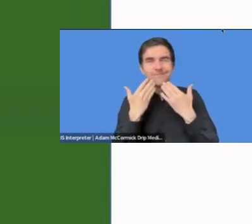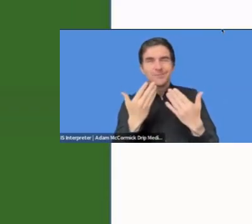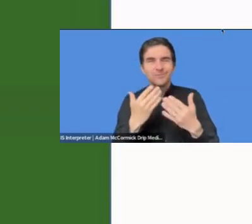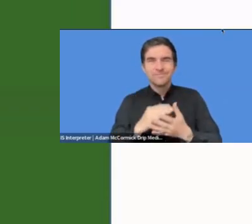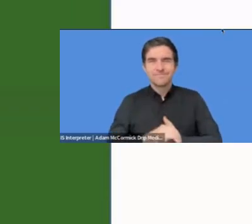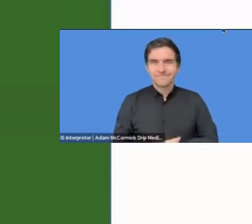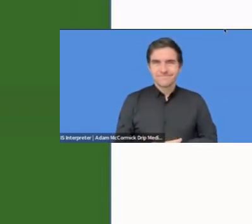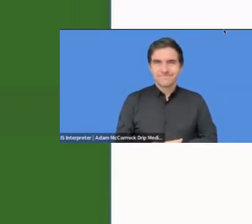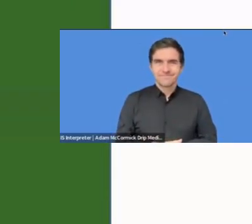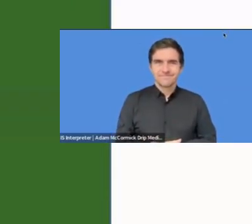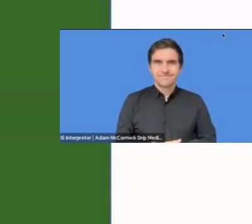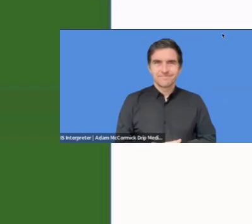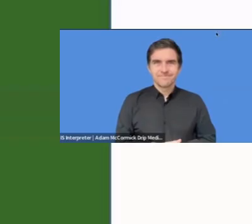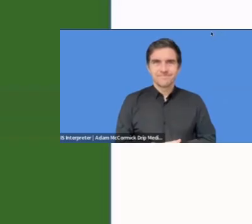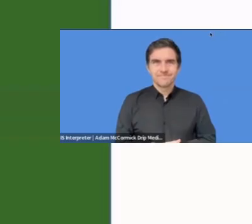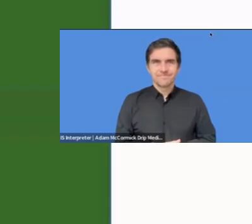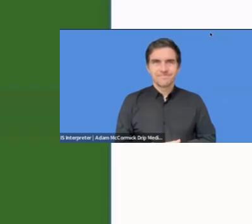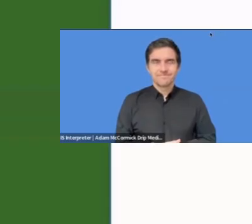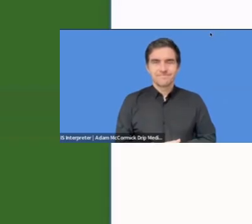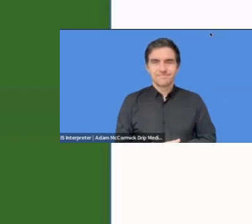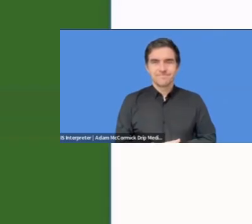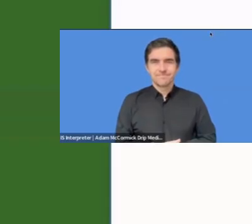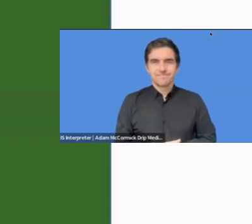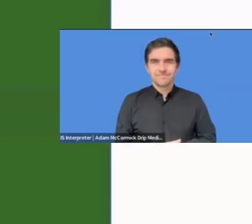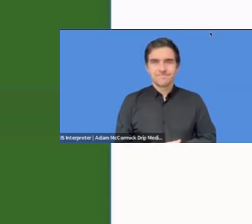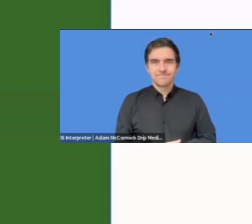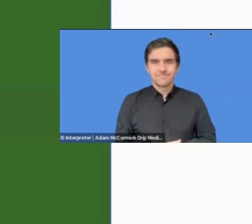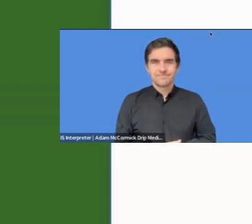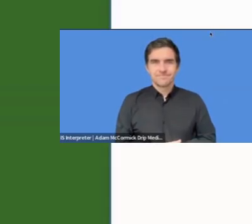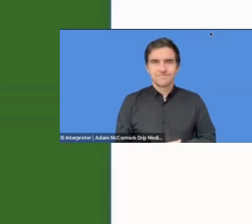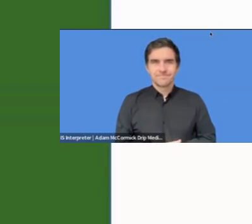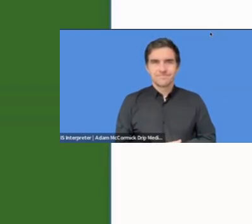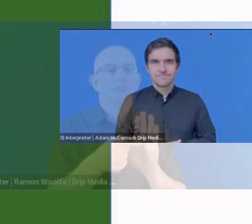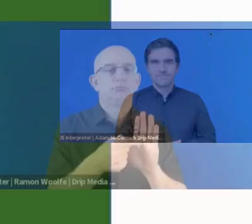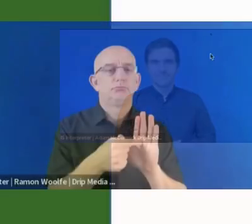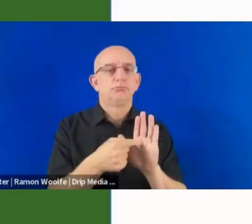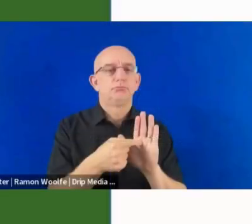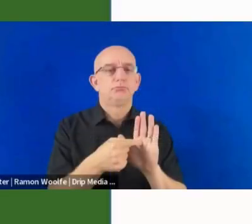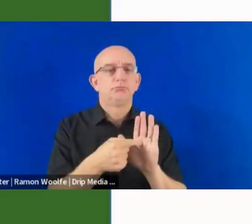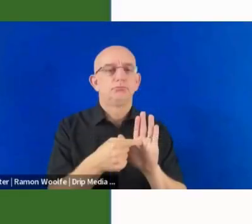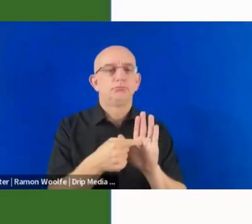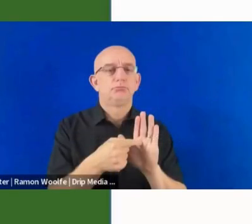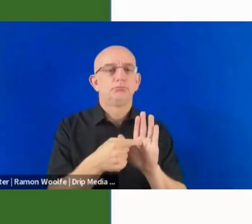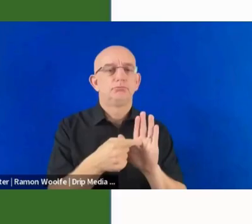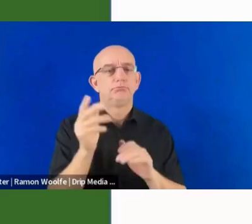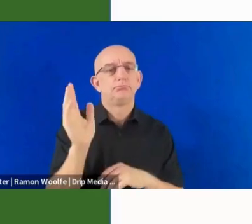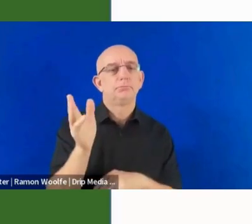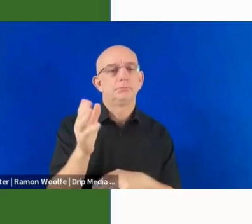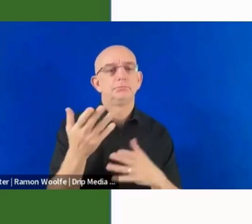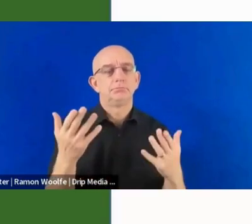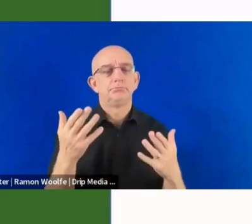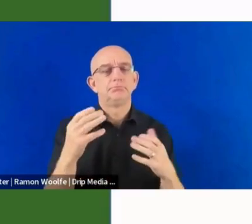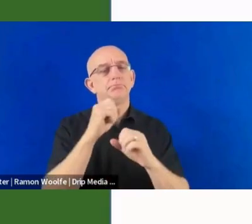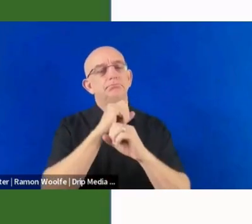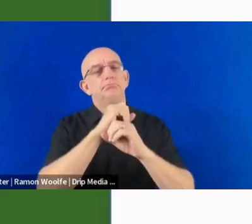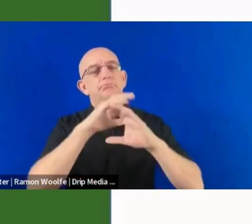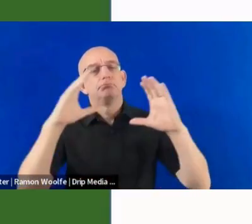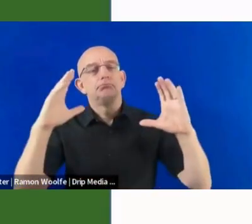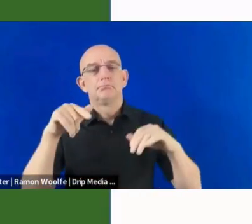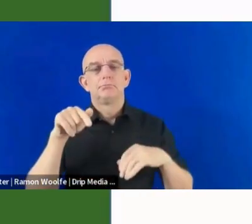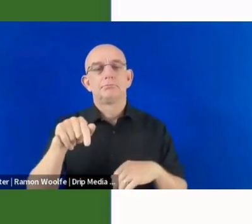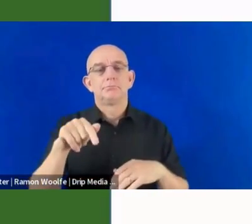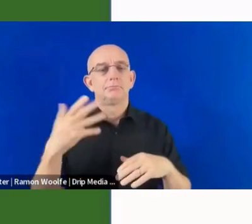excellent introduction. Thank you very much to all the listeners. So let me